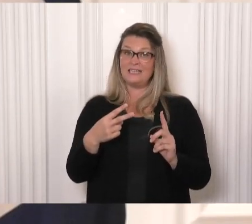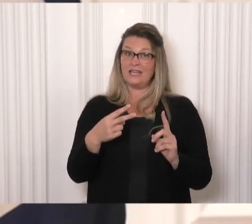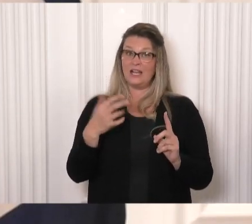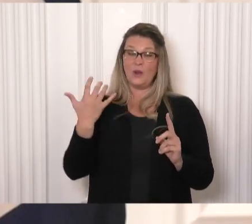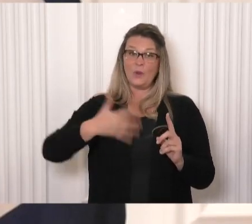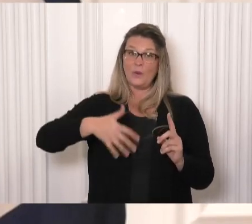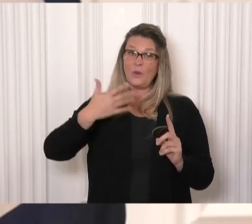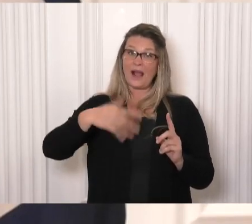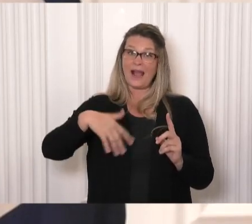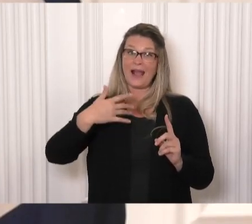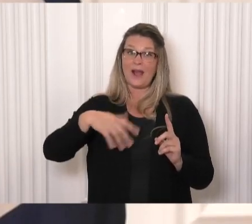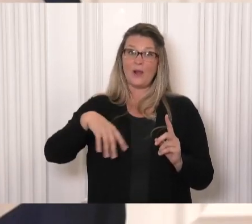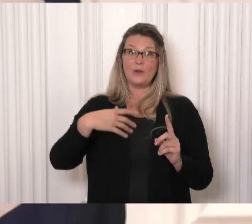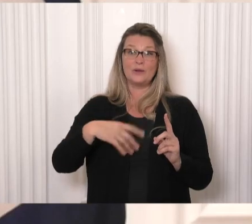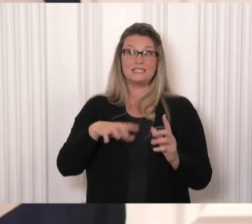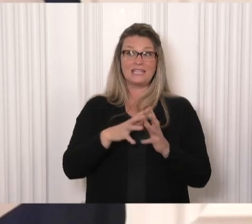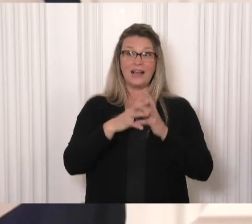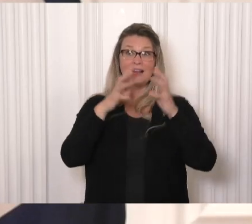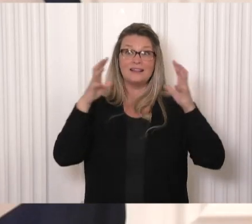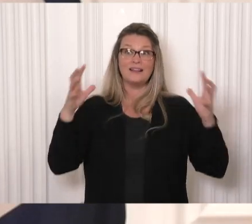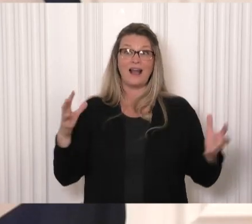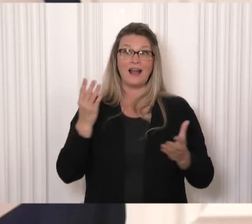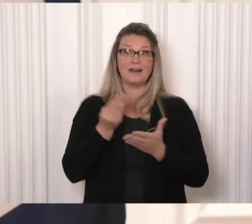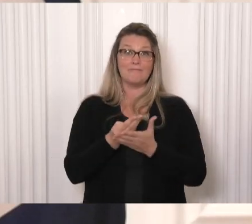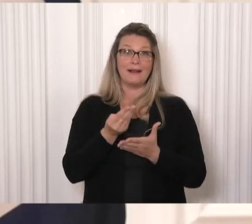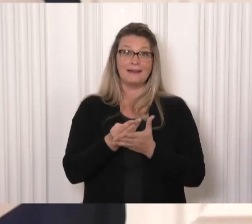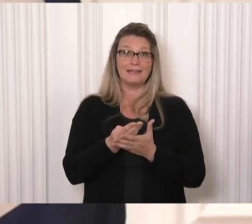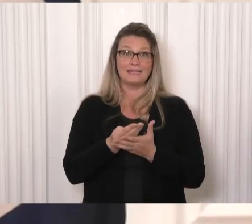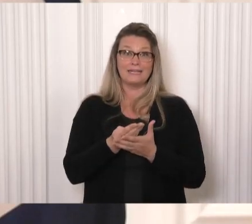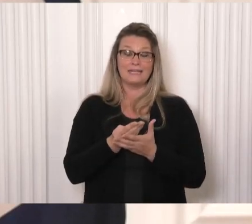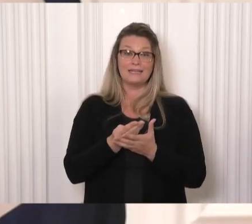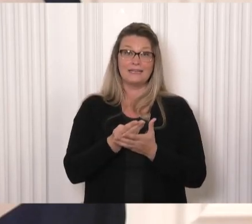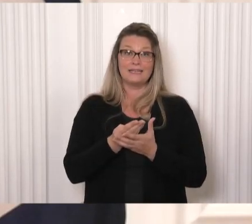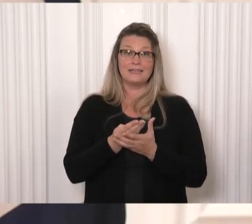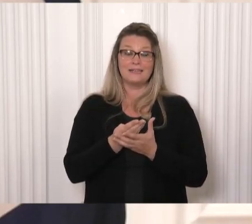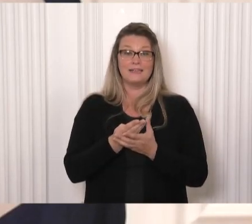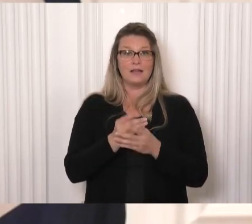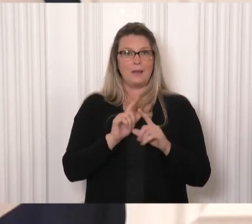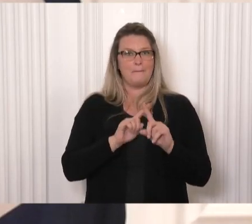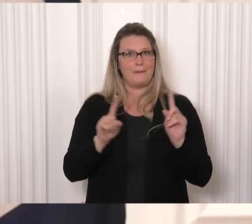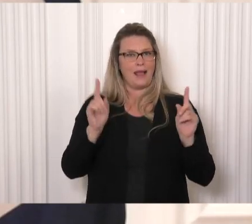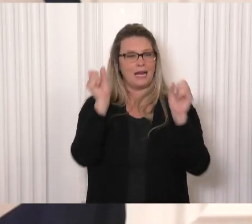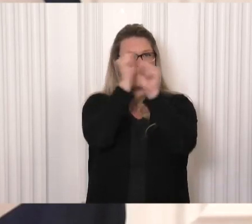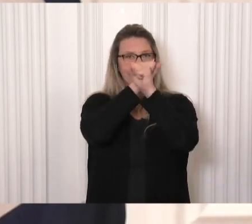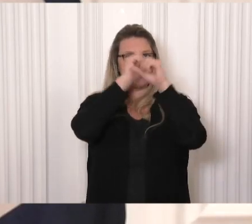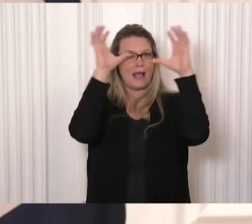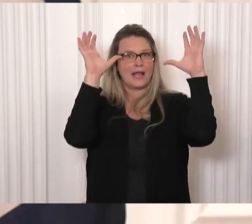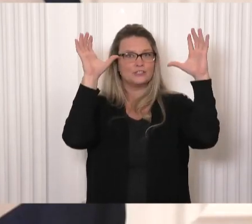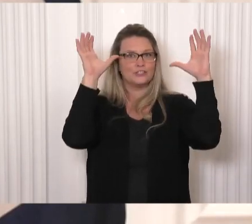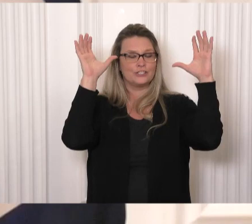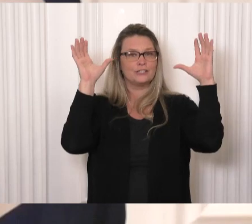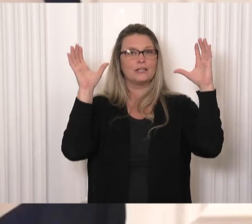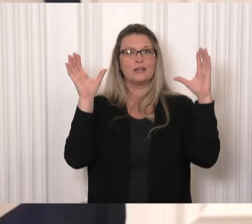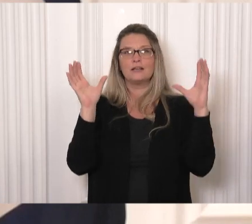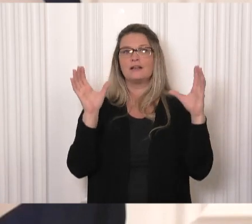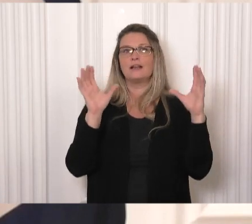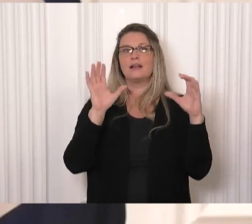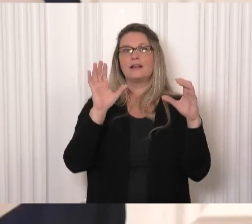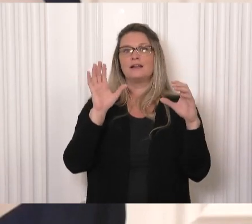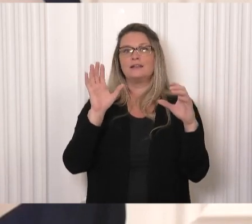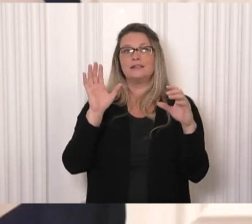the amount of dollars that we're talking about there. But just imagine the